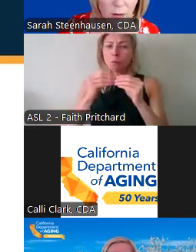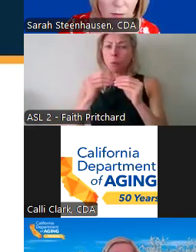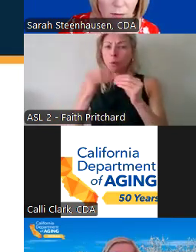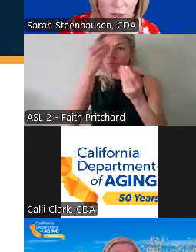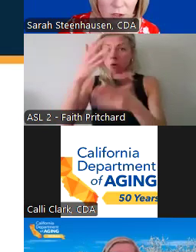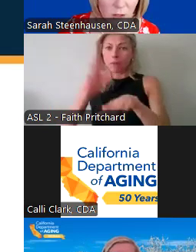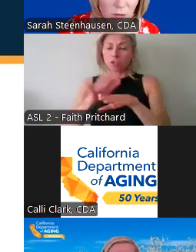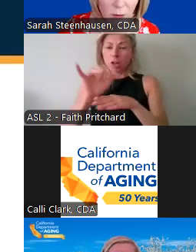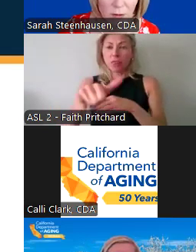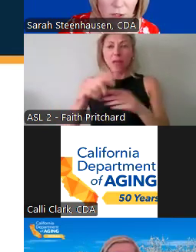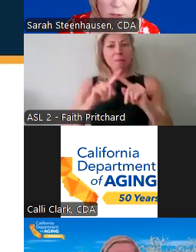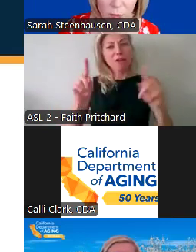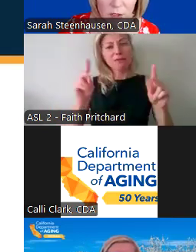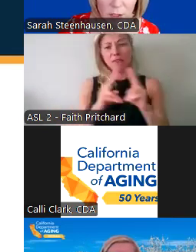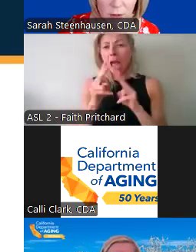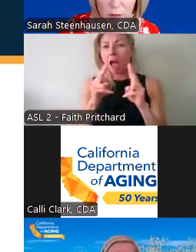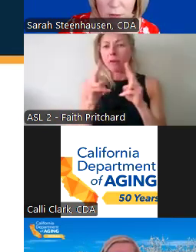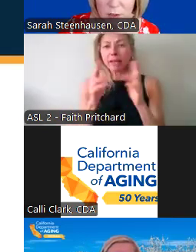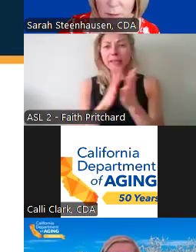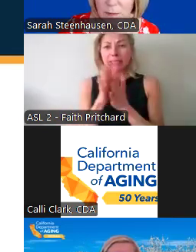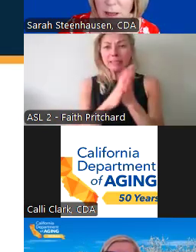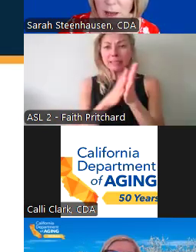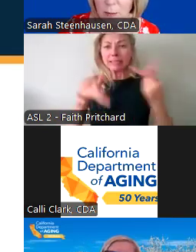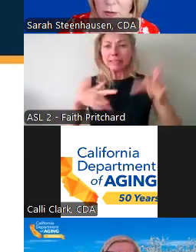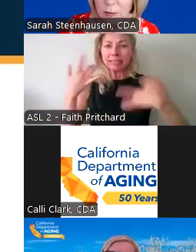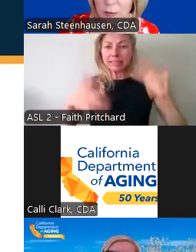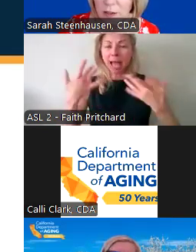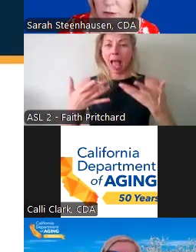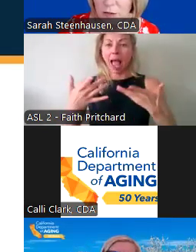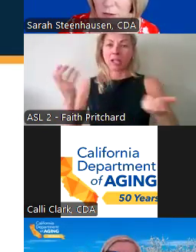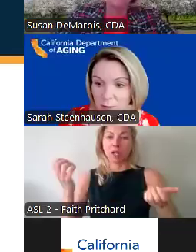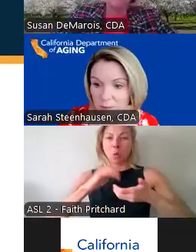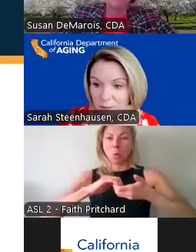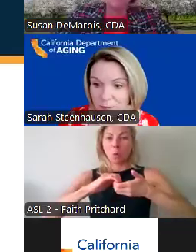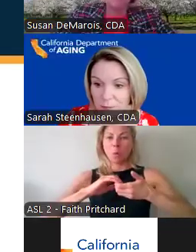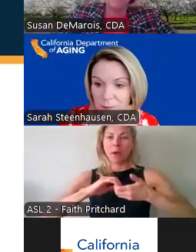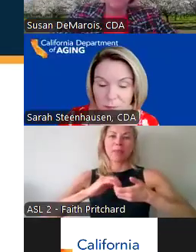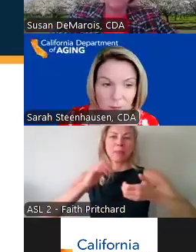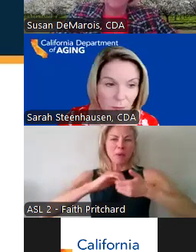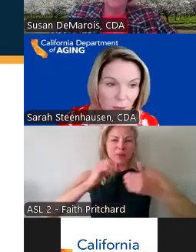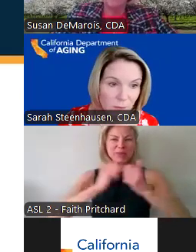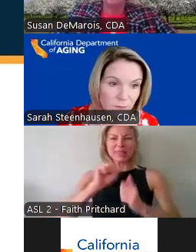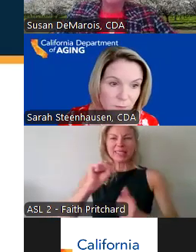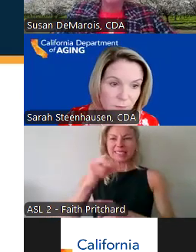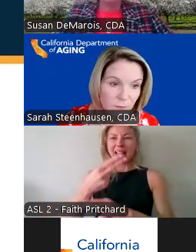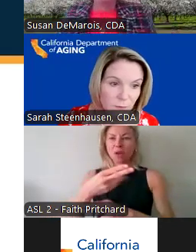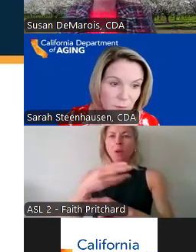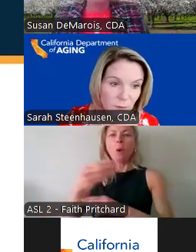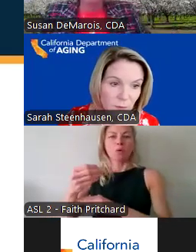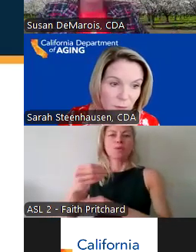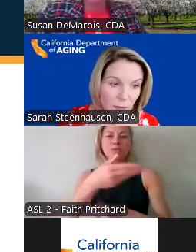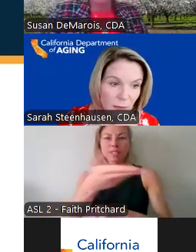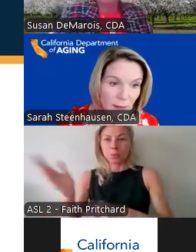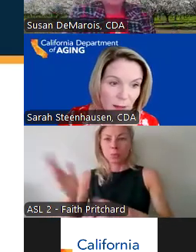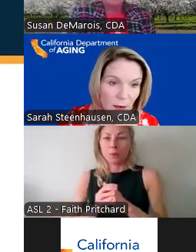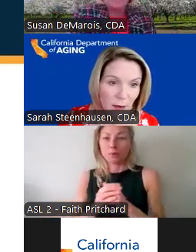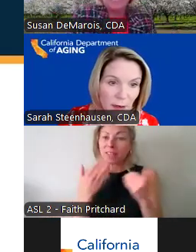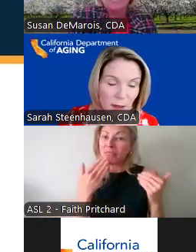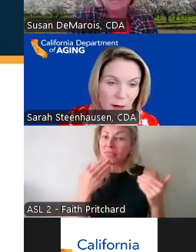on all of these initiatives in partnership with our stakeholders. So I will turn it back to you, Susan. Thanks so much, Sarah. Appreciate